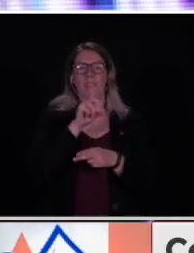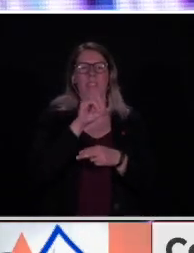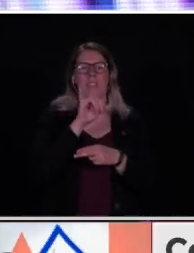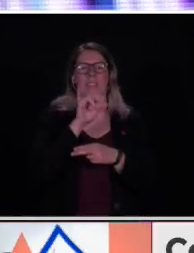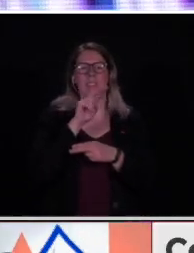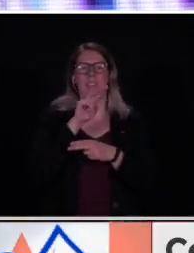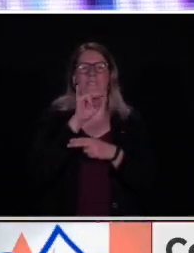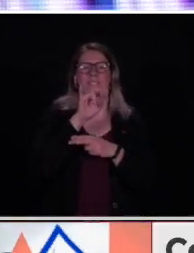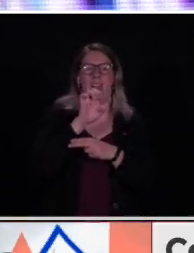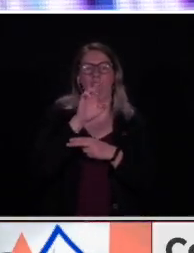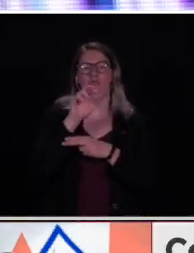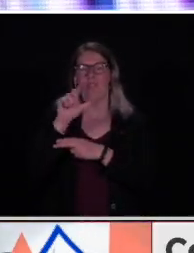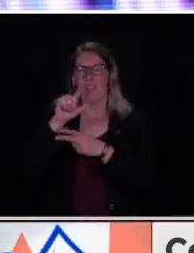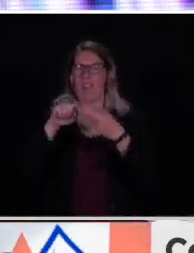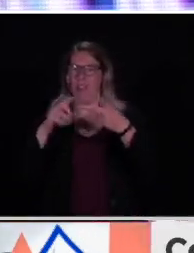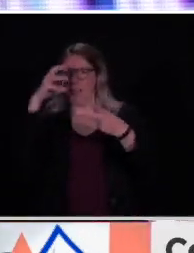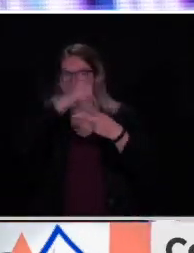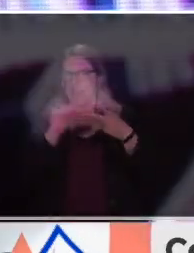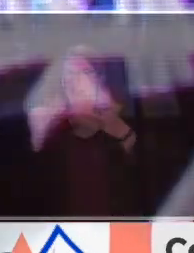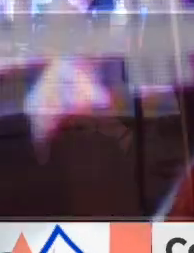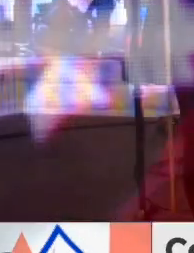Langstaff Library. Hope you guys enjoy.